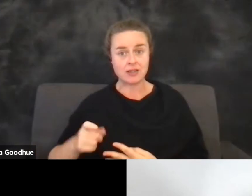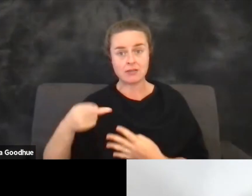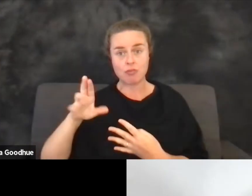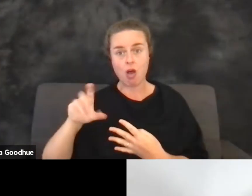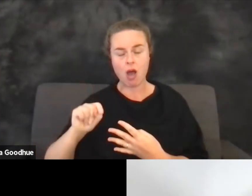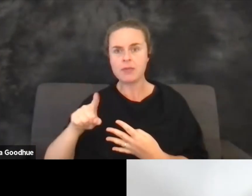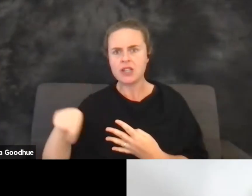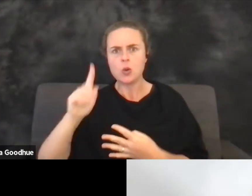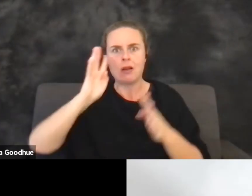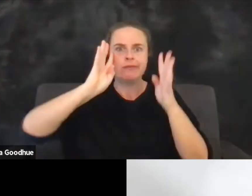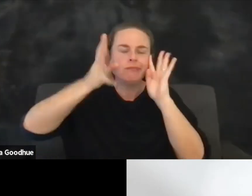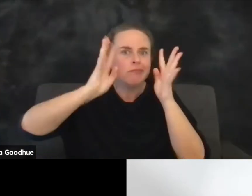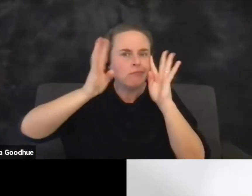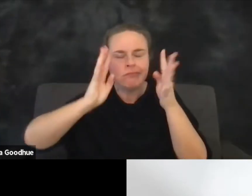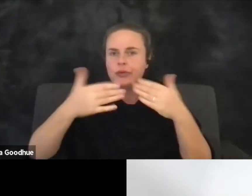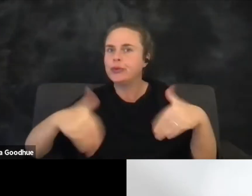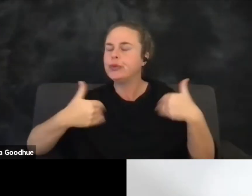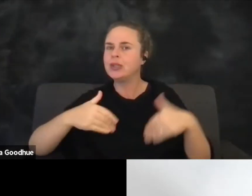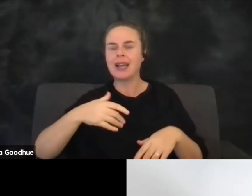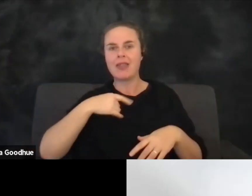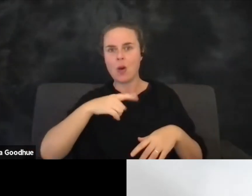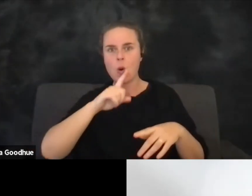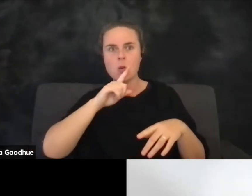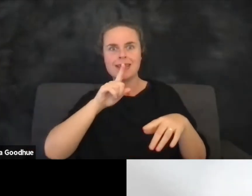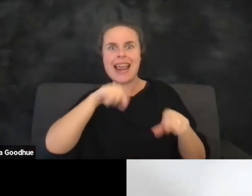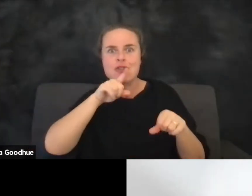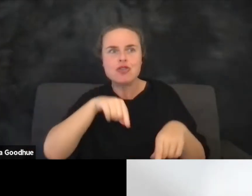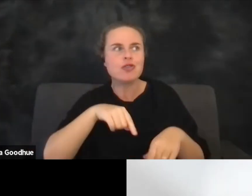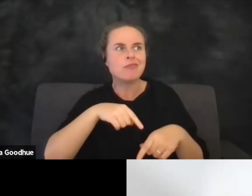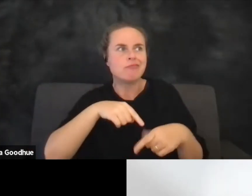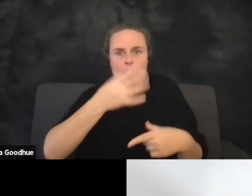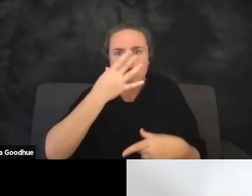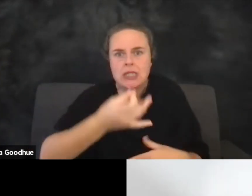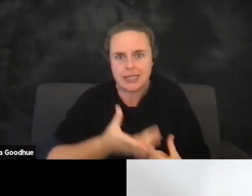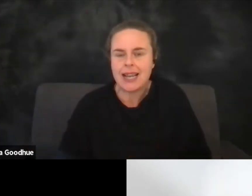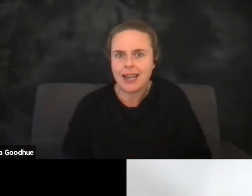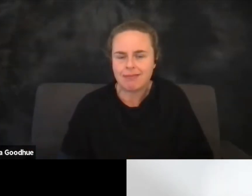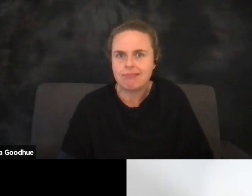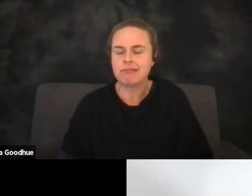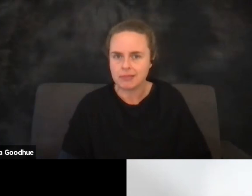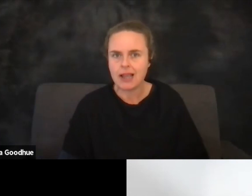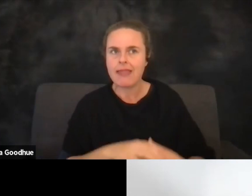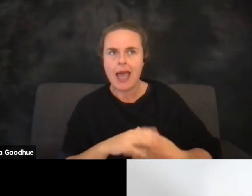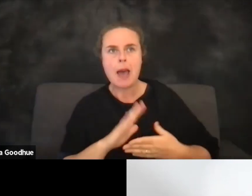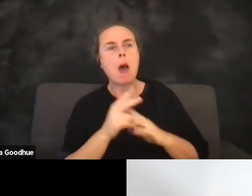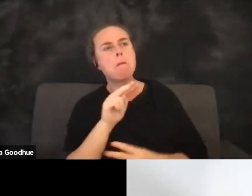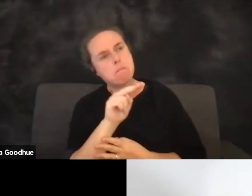interesting and great answers that I think are kind of a launching pad for some of the work that we need to do in this